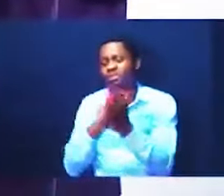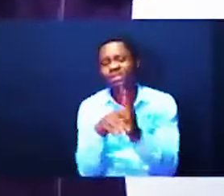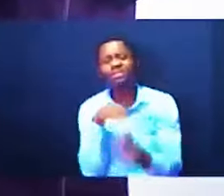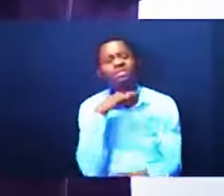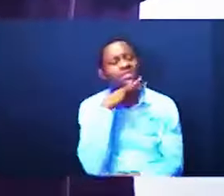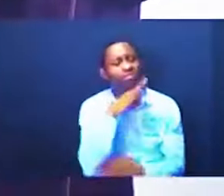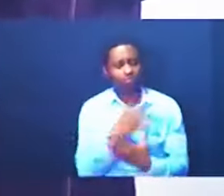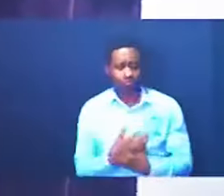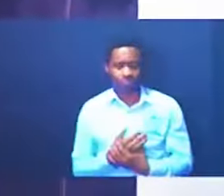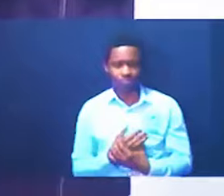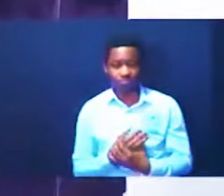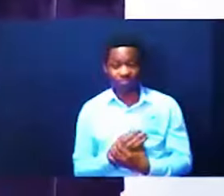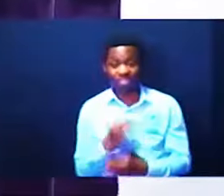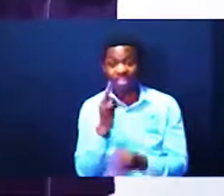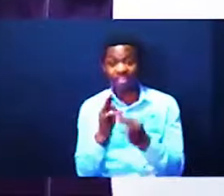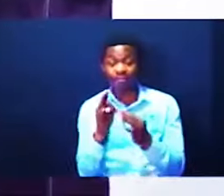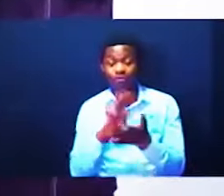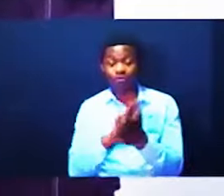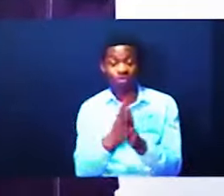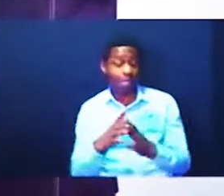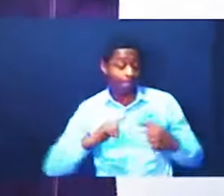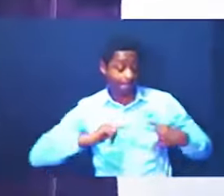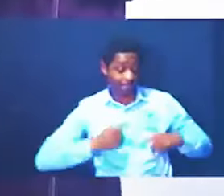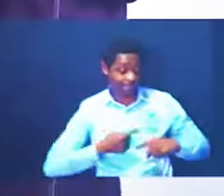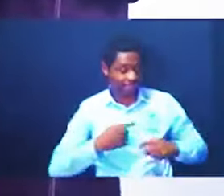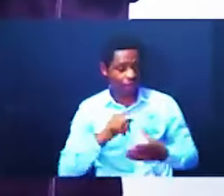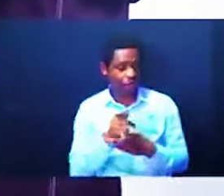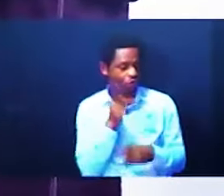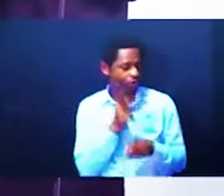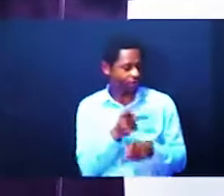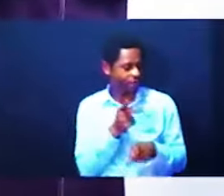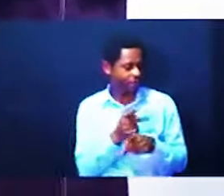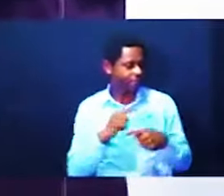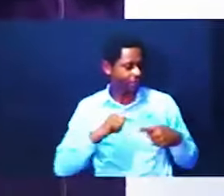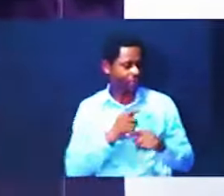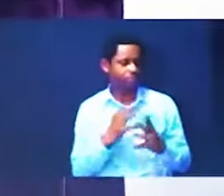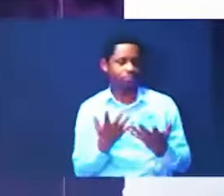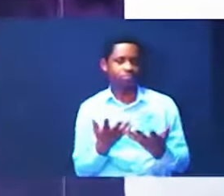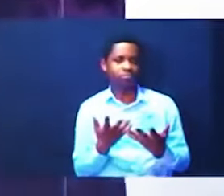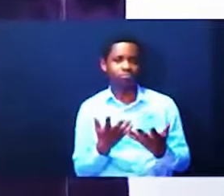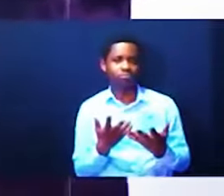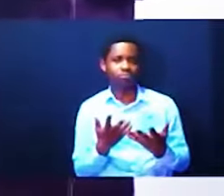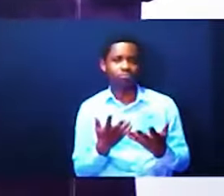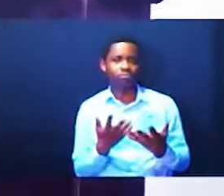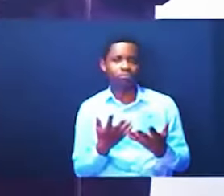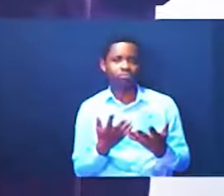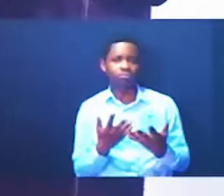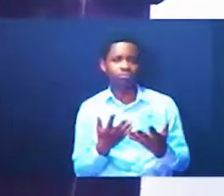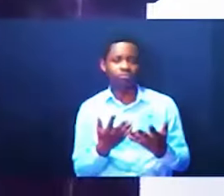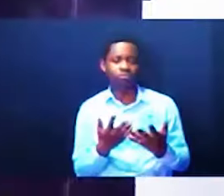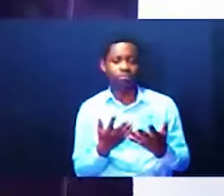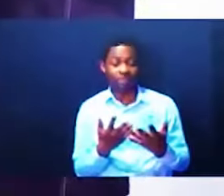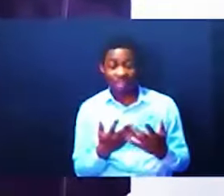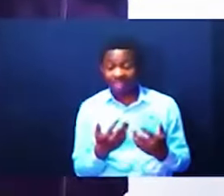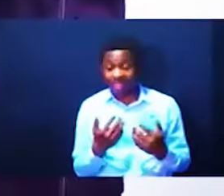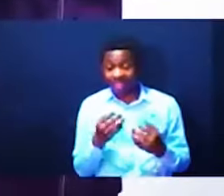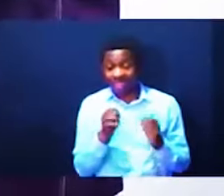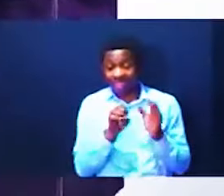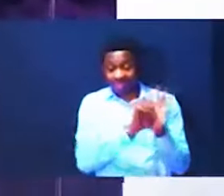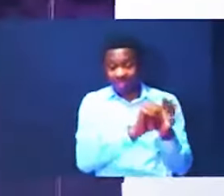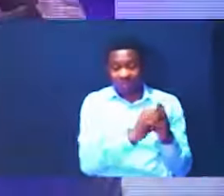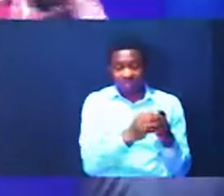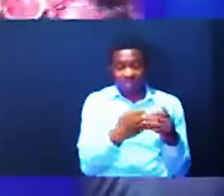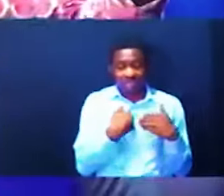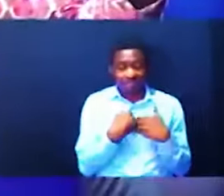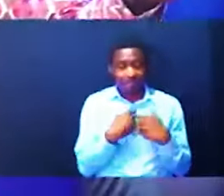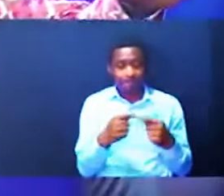you are nursing a grudge against someone, please, if you're a father, don't discuss that when your children are around. You can